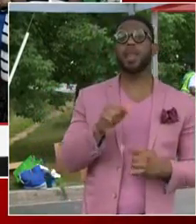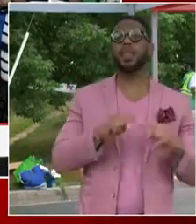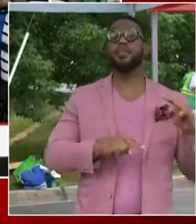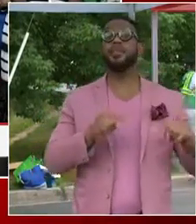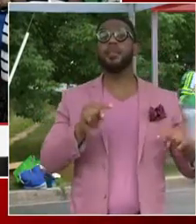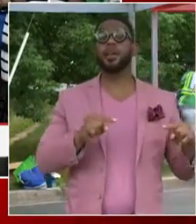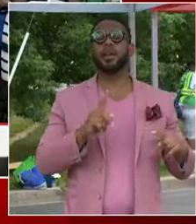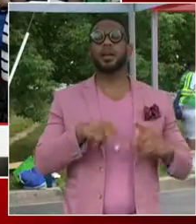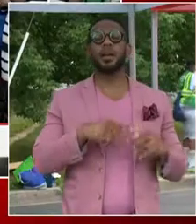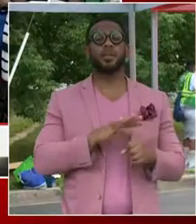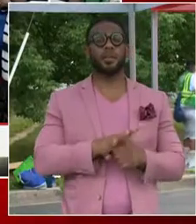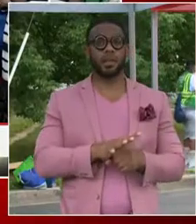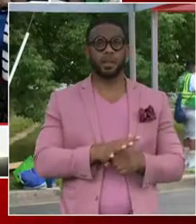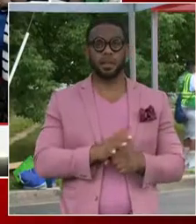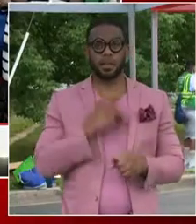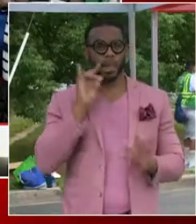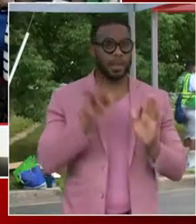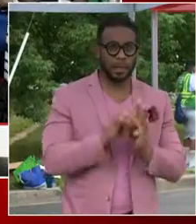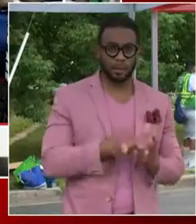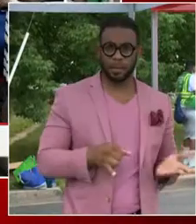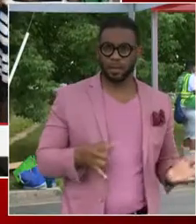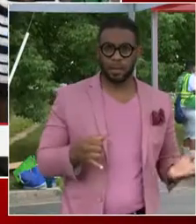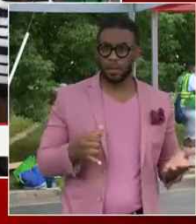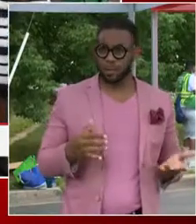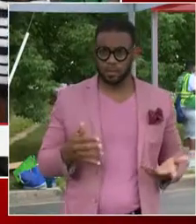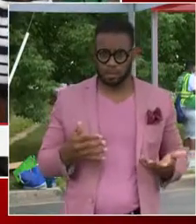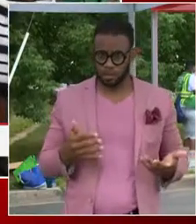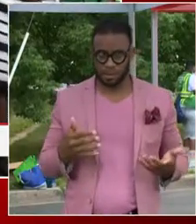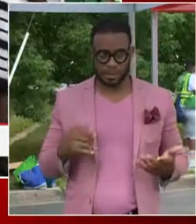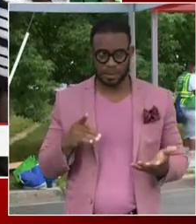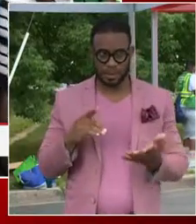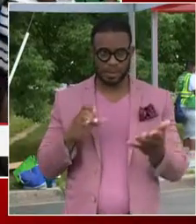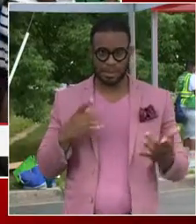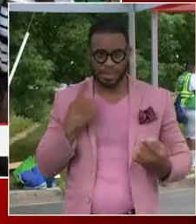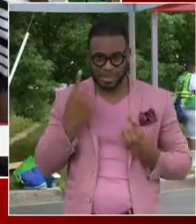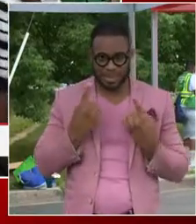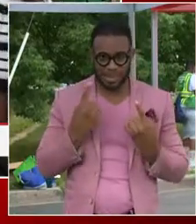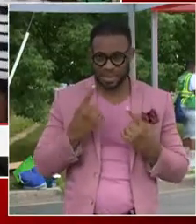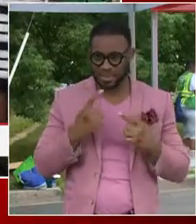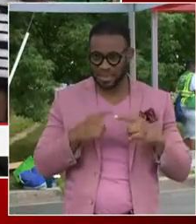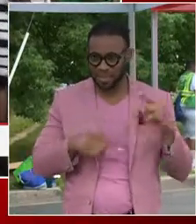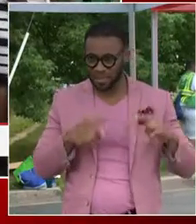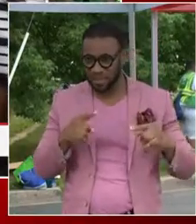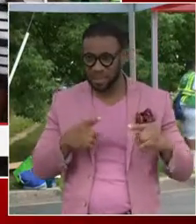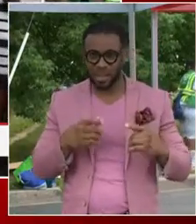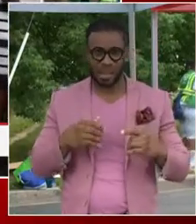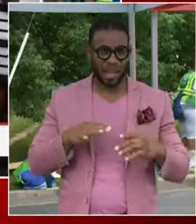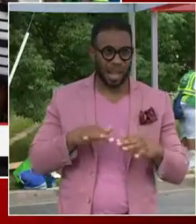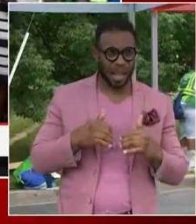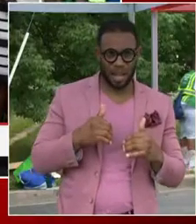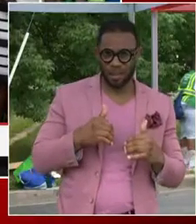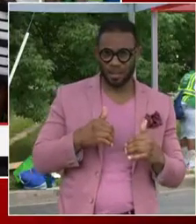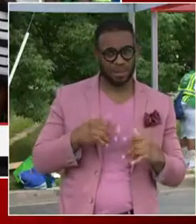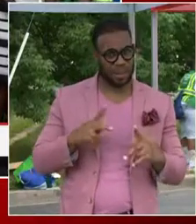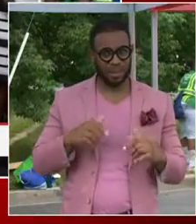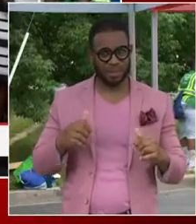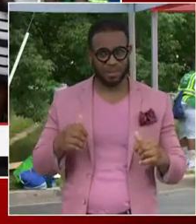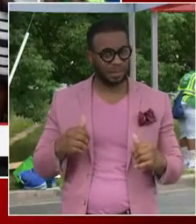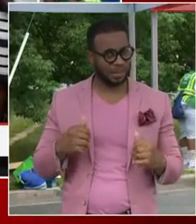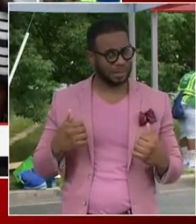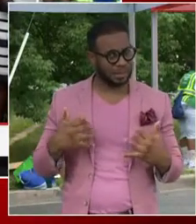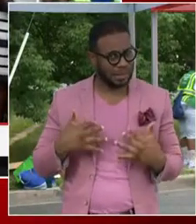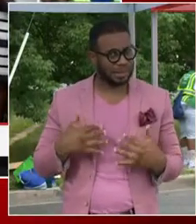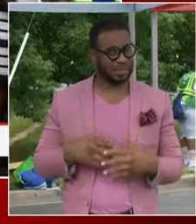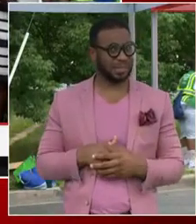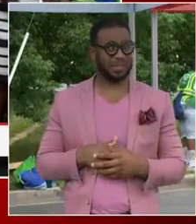variant that has been identified. So has the district considered variants and how that's handled? Because people are coming